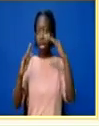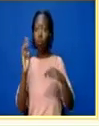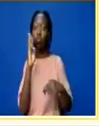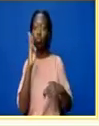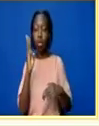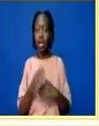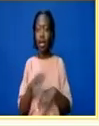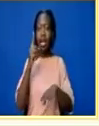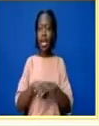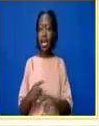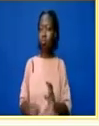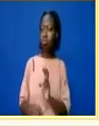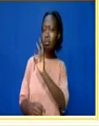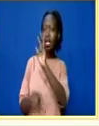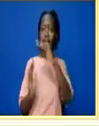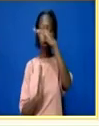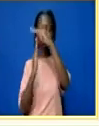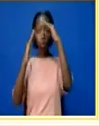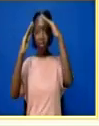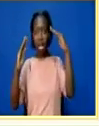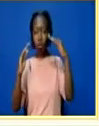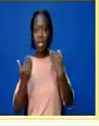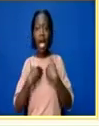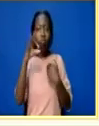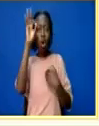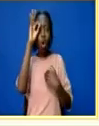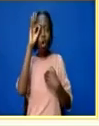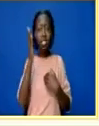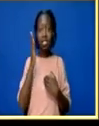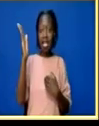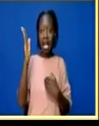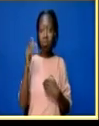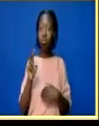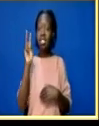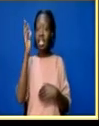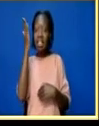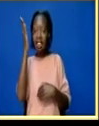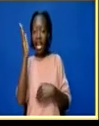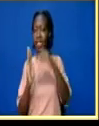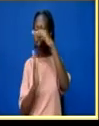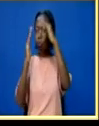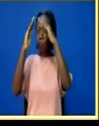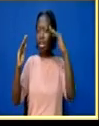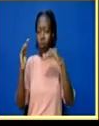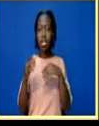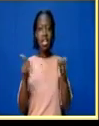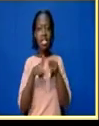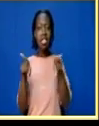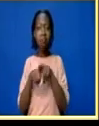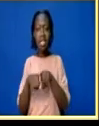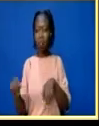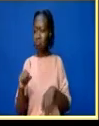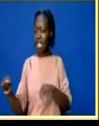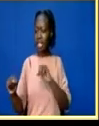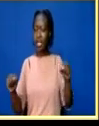When you look at the roof of the house, mm-hmm, there are tiny holes that you usually find, mm, Next to at the house. At the side of the house when it rains.